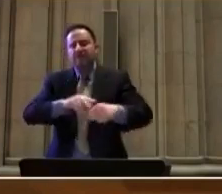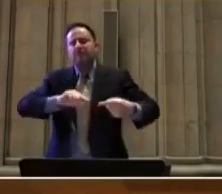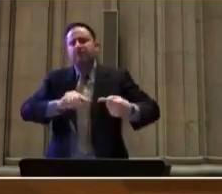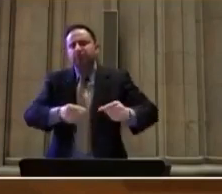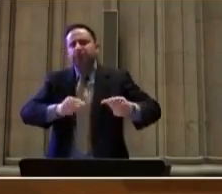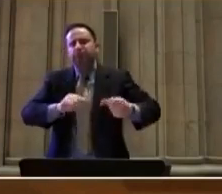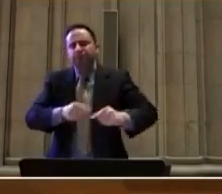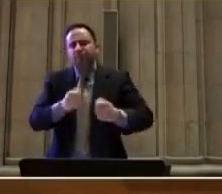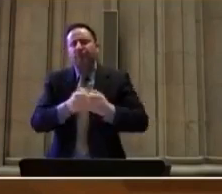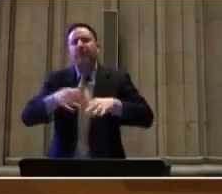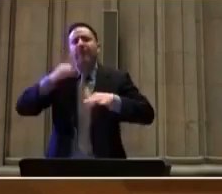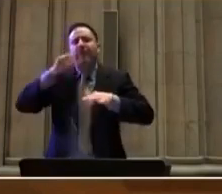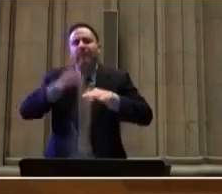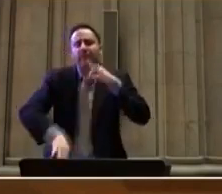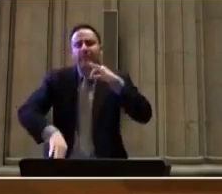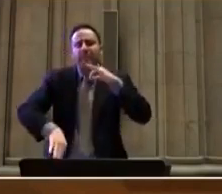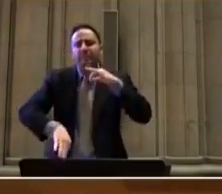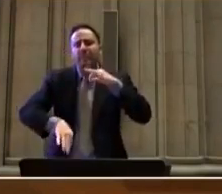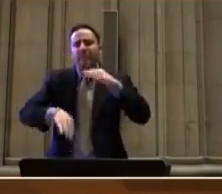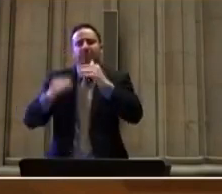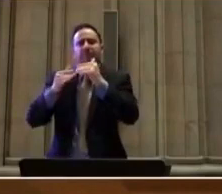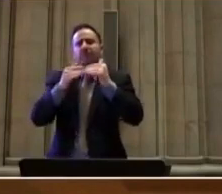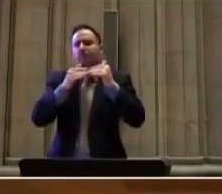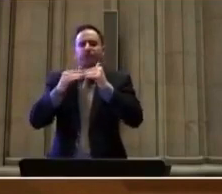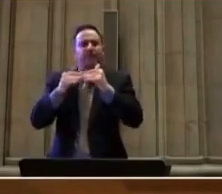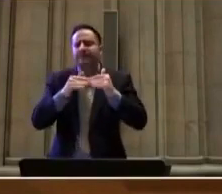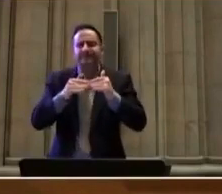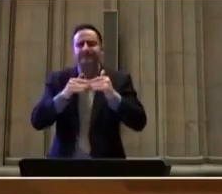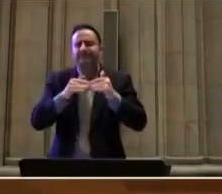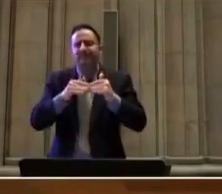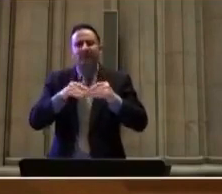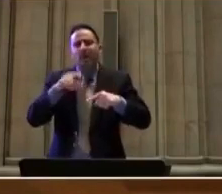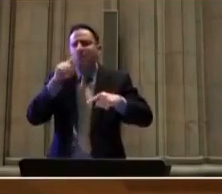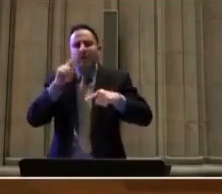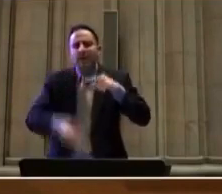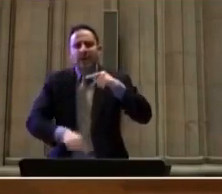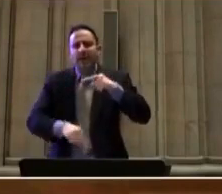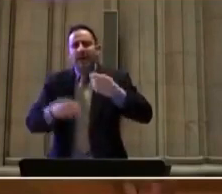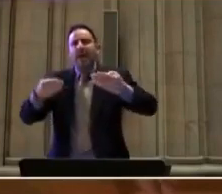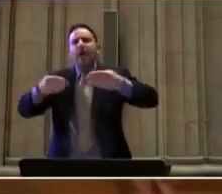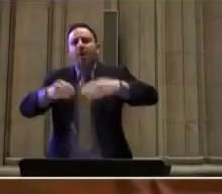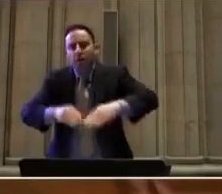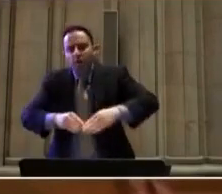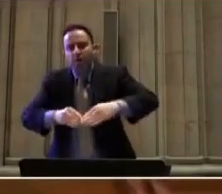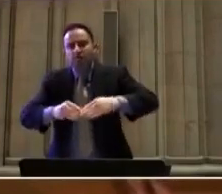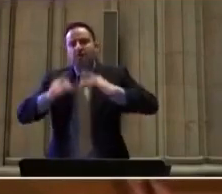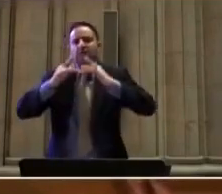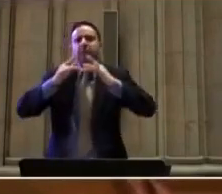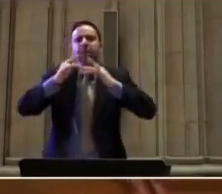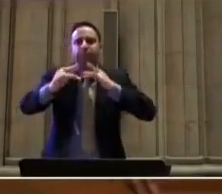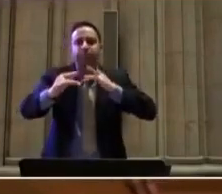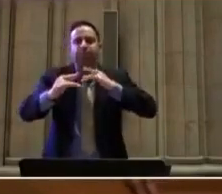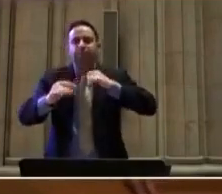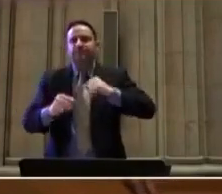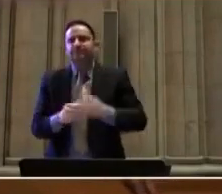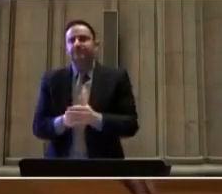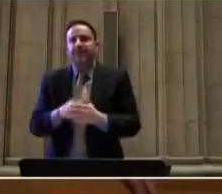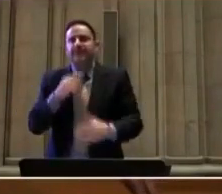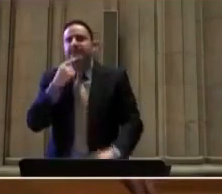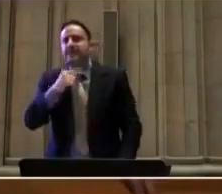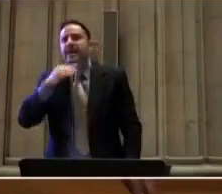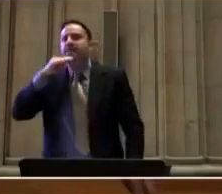simplistic calls for unity. That is not how we can close the breach. The breach is telling lies when we need